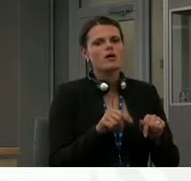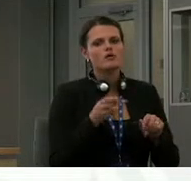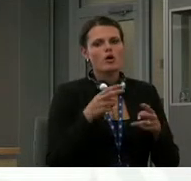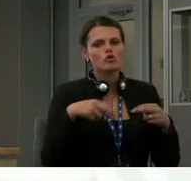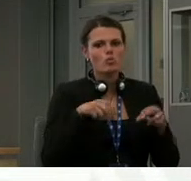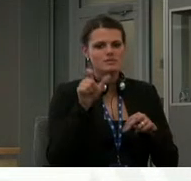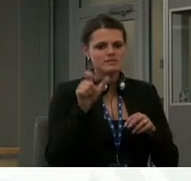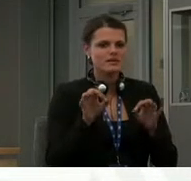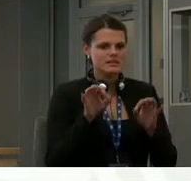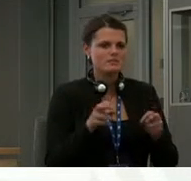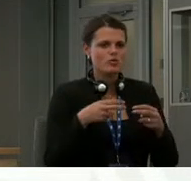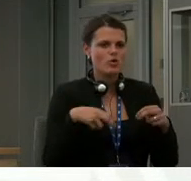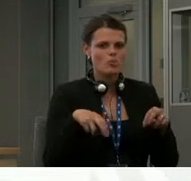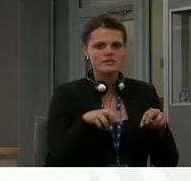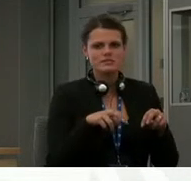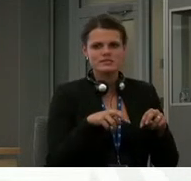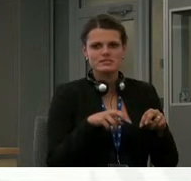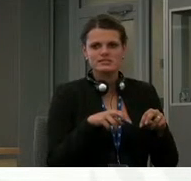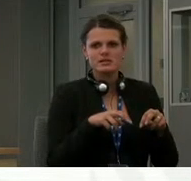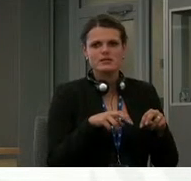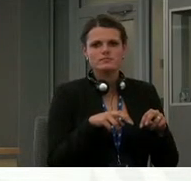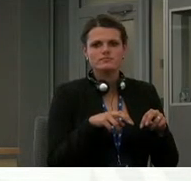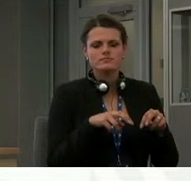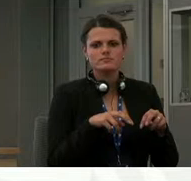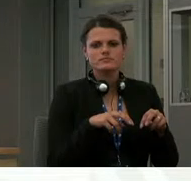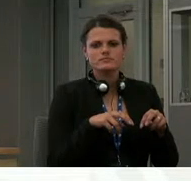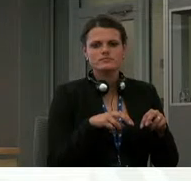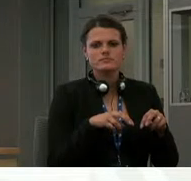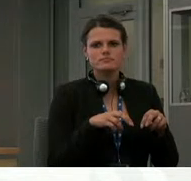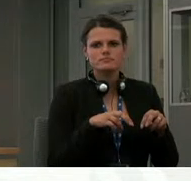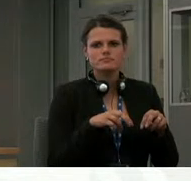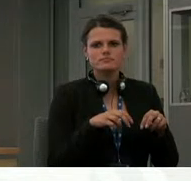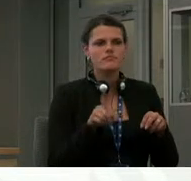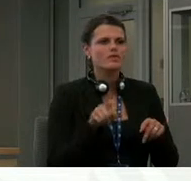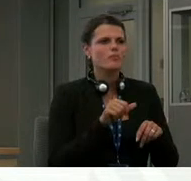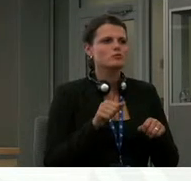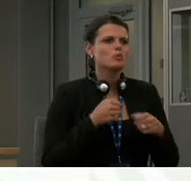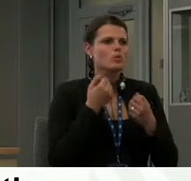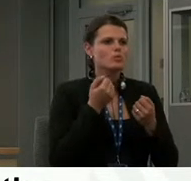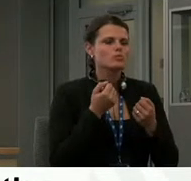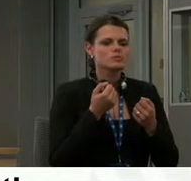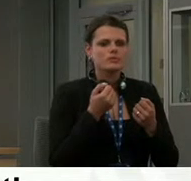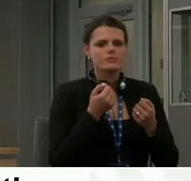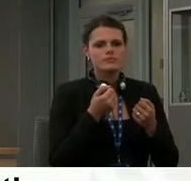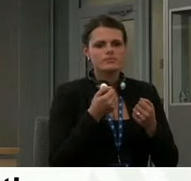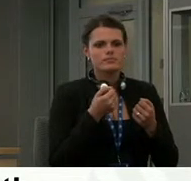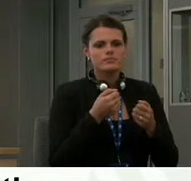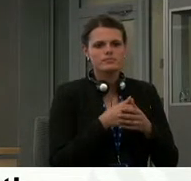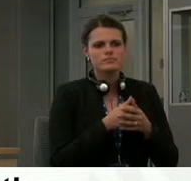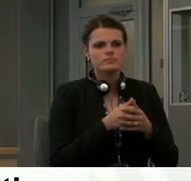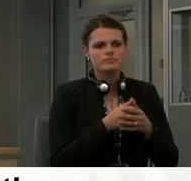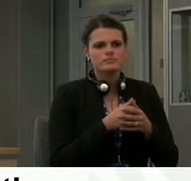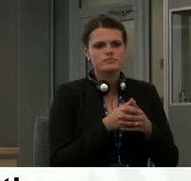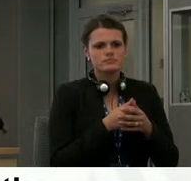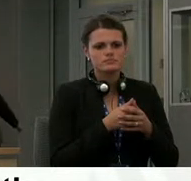Commissioner of Human Rights from the Council of Europe very well demonstrated